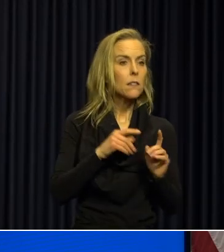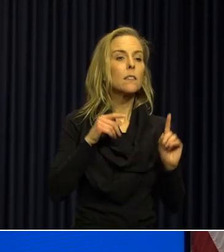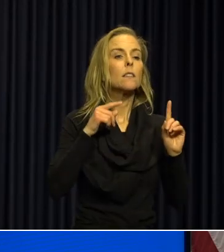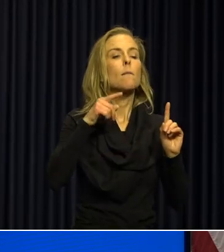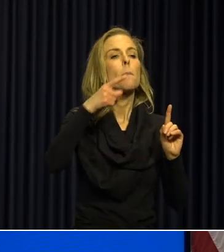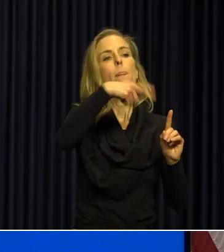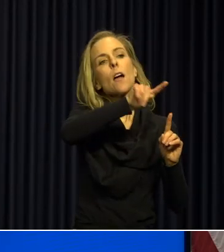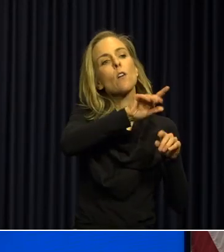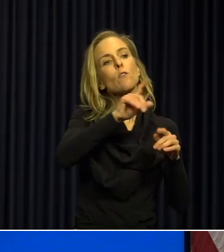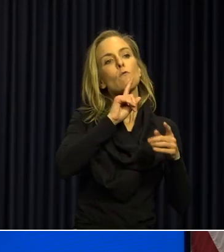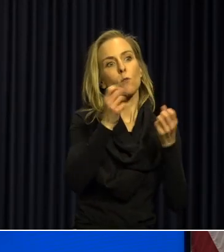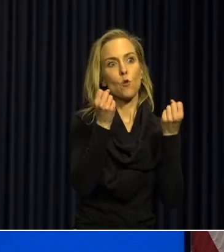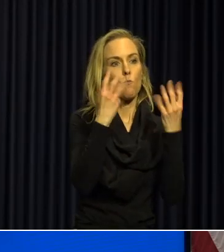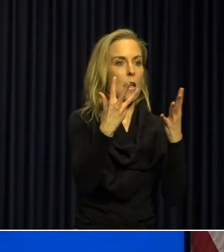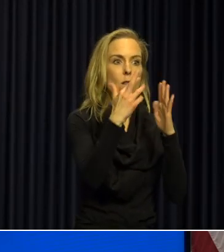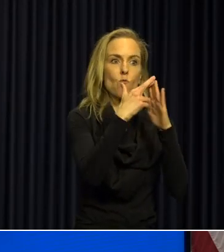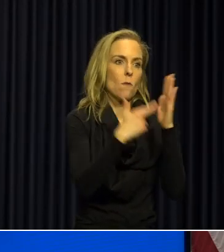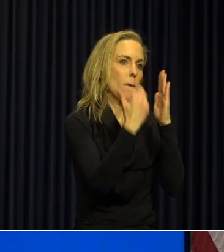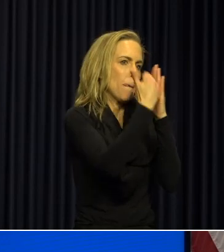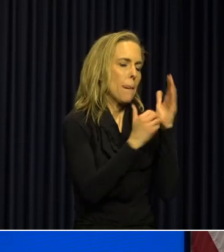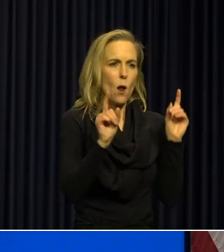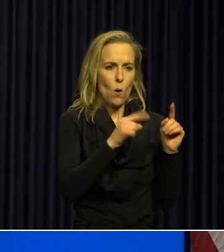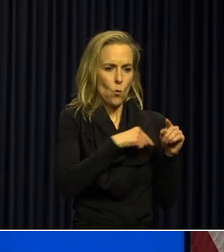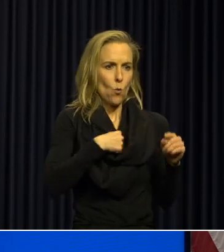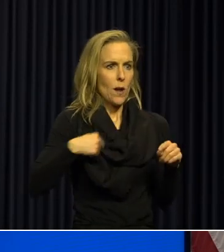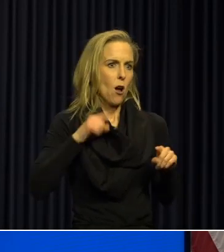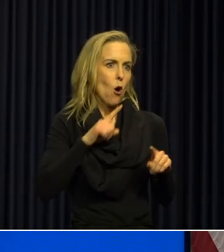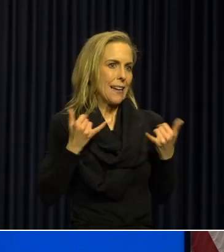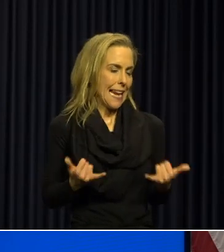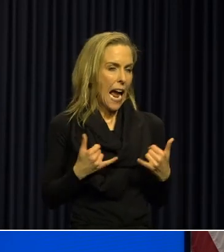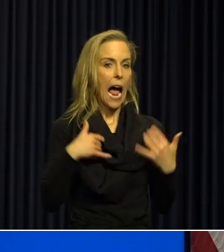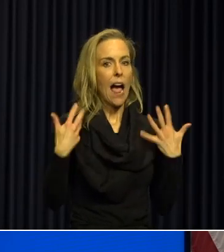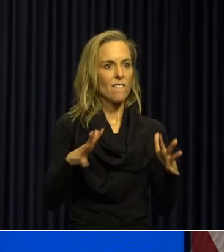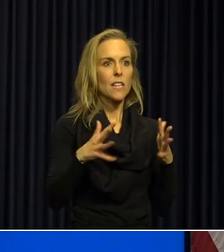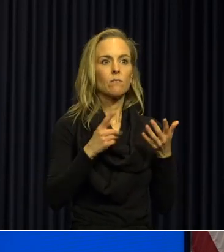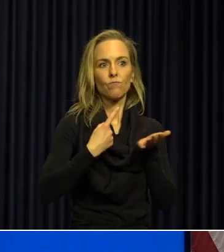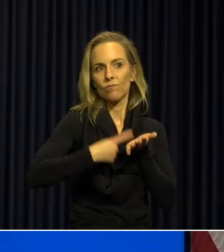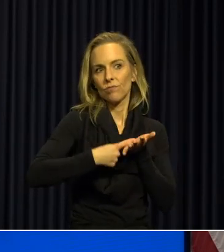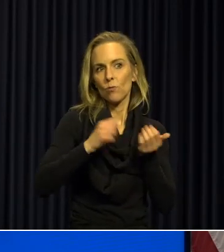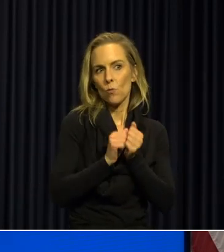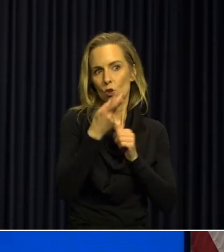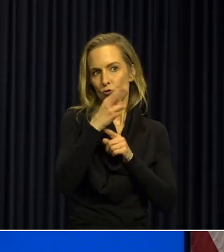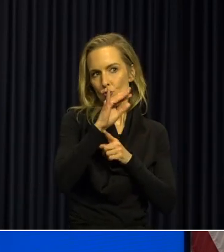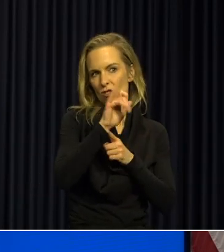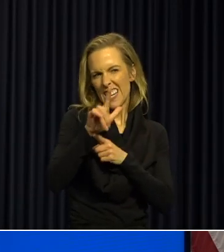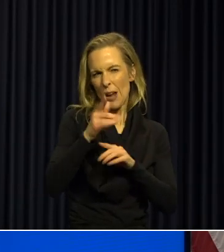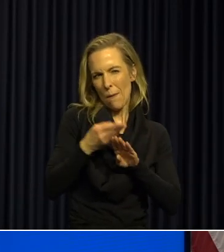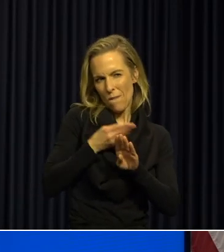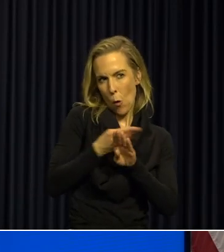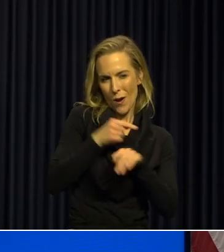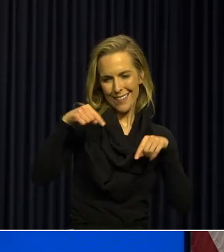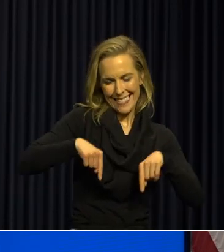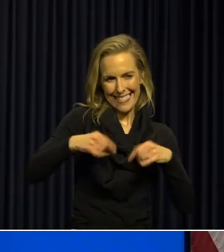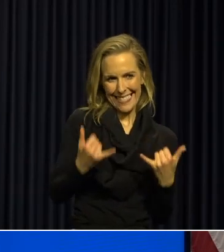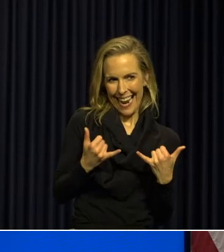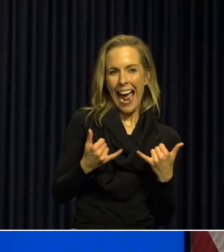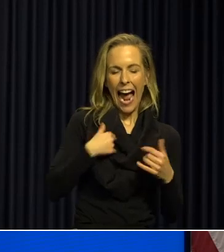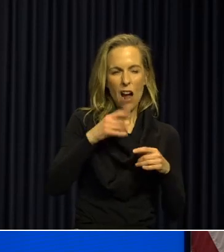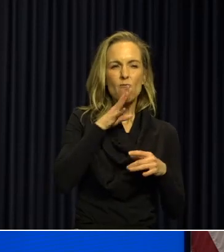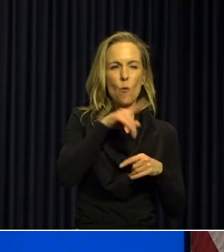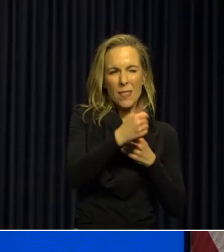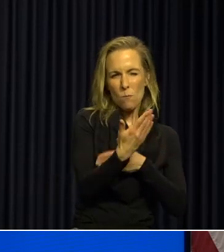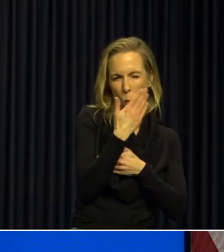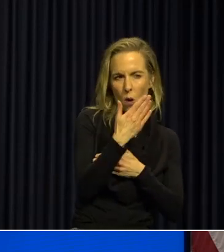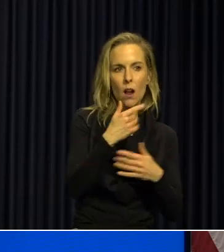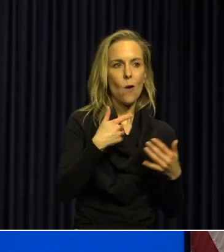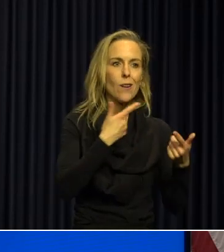industry submitting protocols and where we are. I actually talked with Churchill right before we started this press conference. We are going